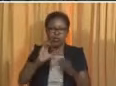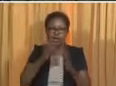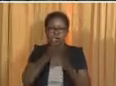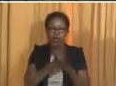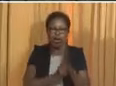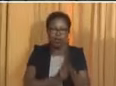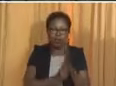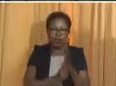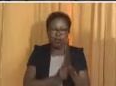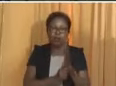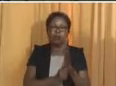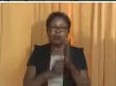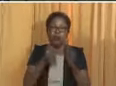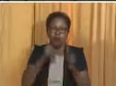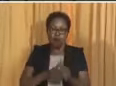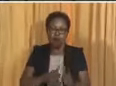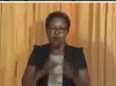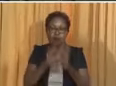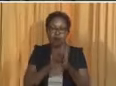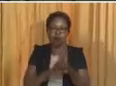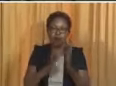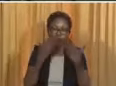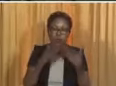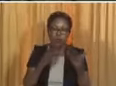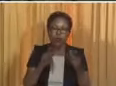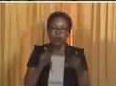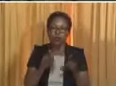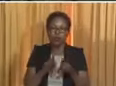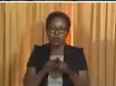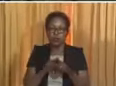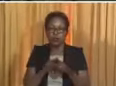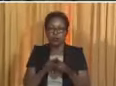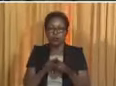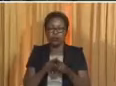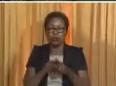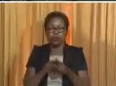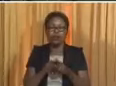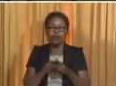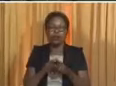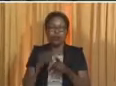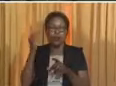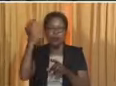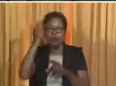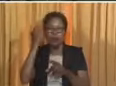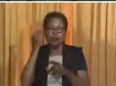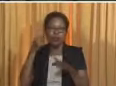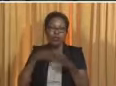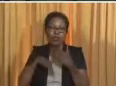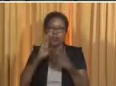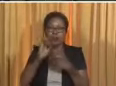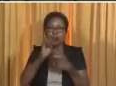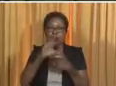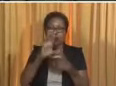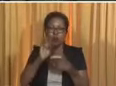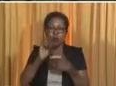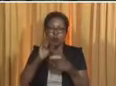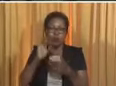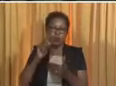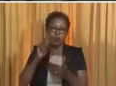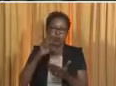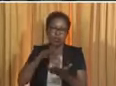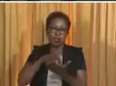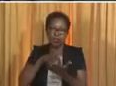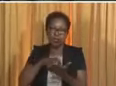is constitutional, it is my finding that it was justified for the trial court in the Isaiah Biwott case to depart from the Katiba